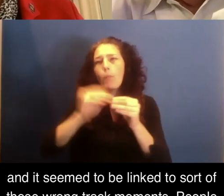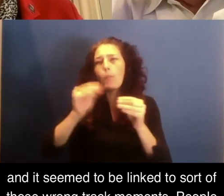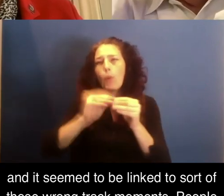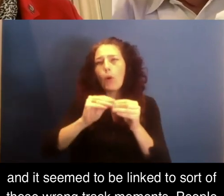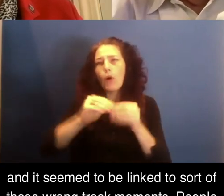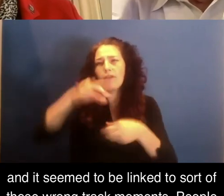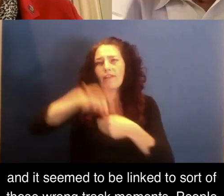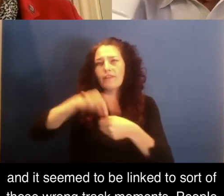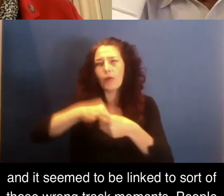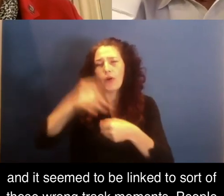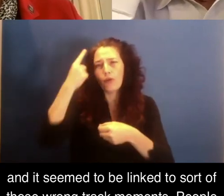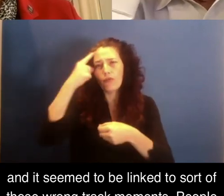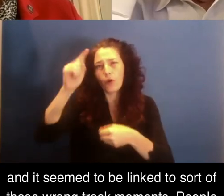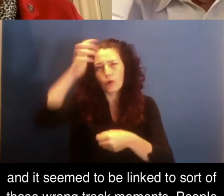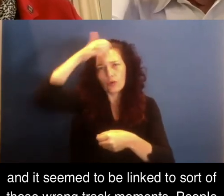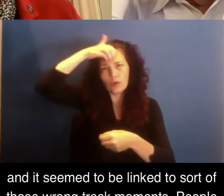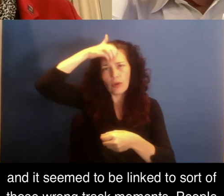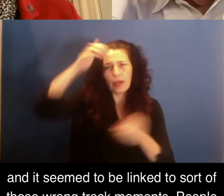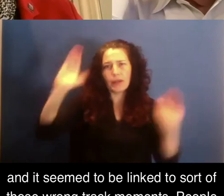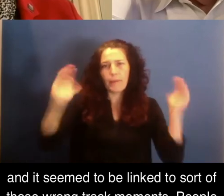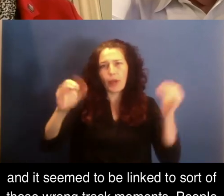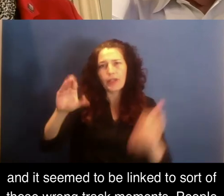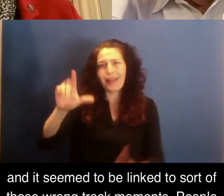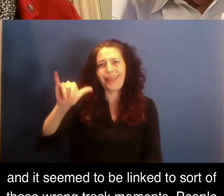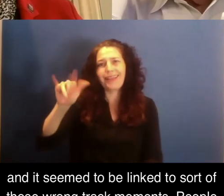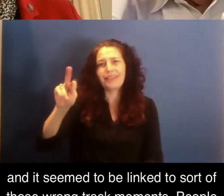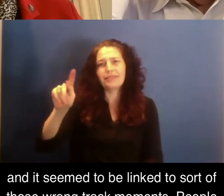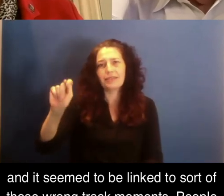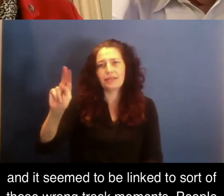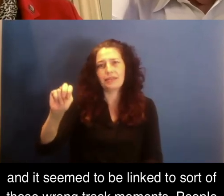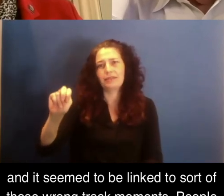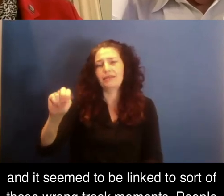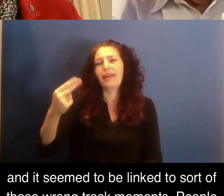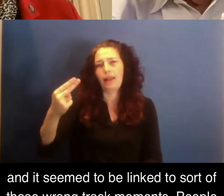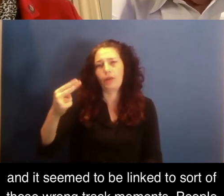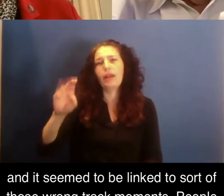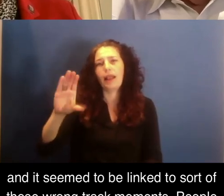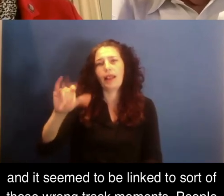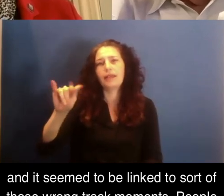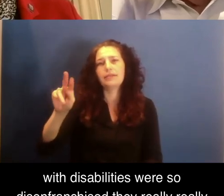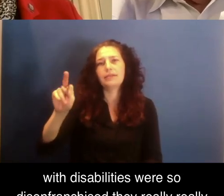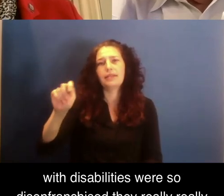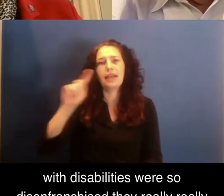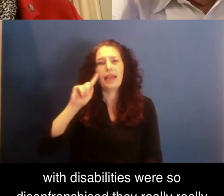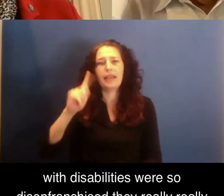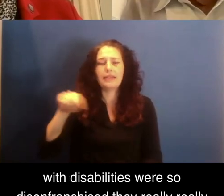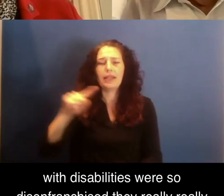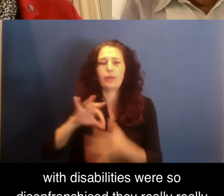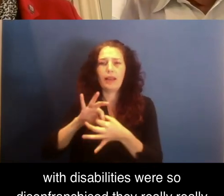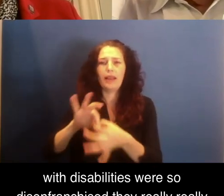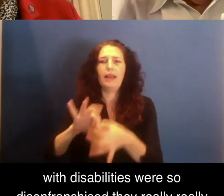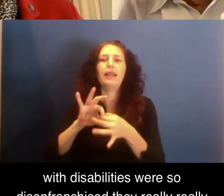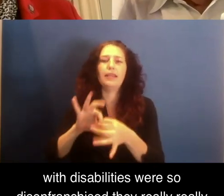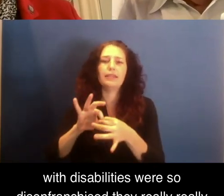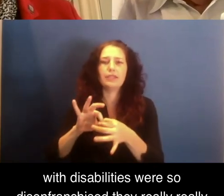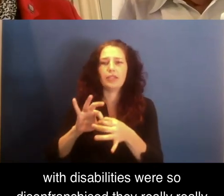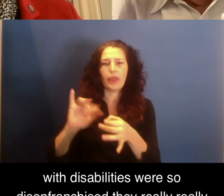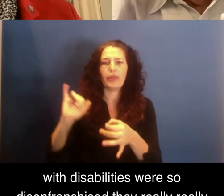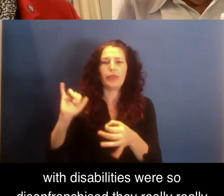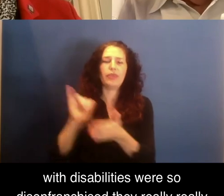And it seemed to be the link to, uh, sort of those wrong track moments that they, people with disabilities were so